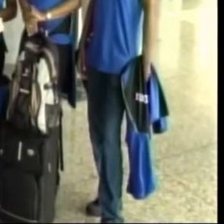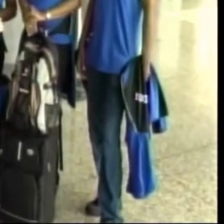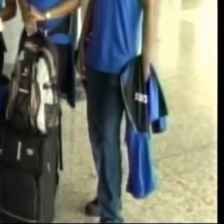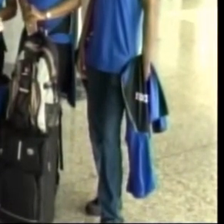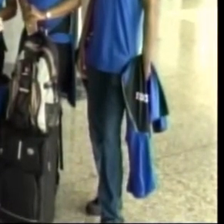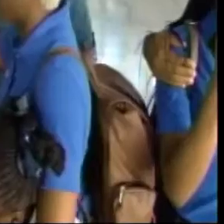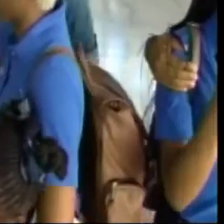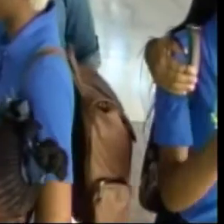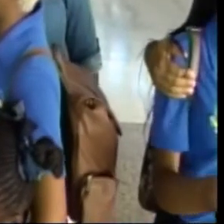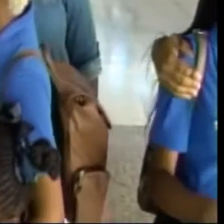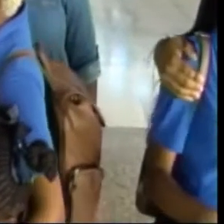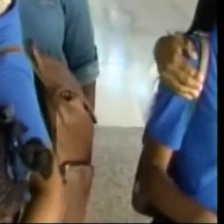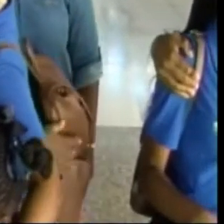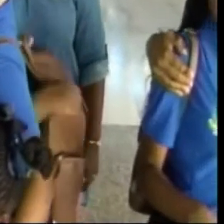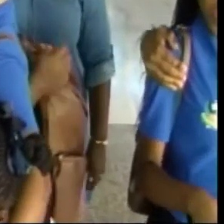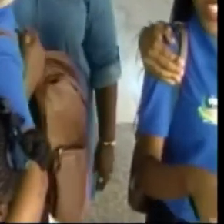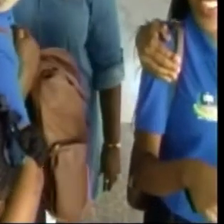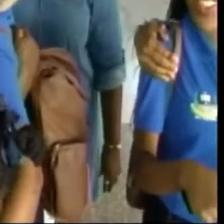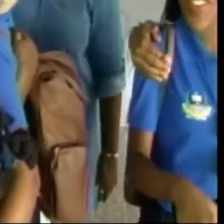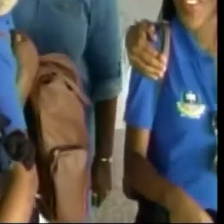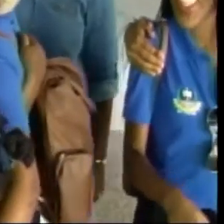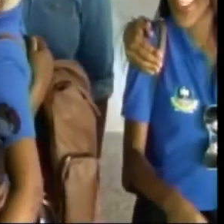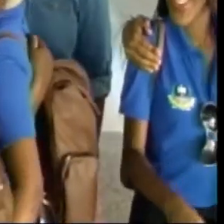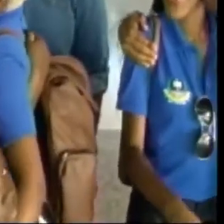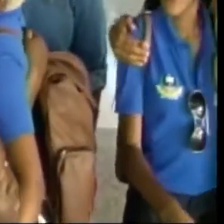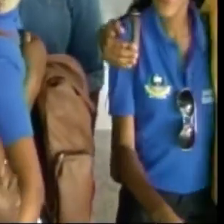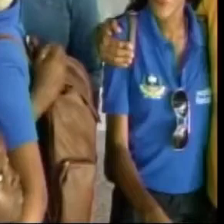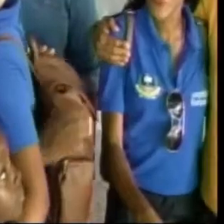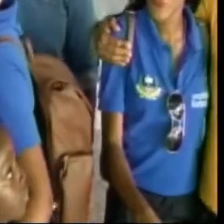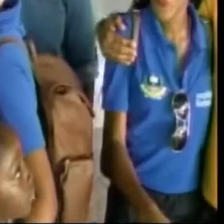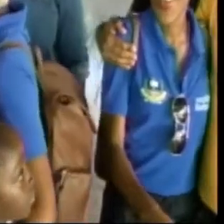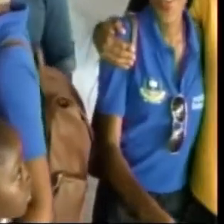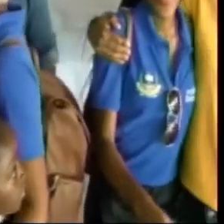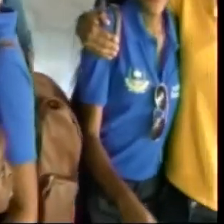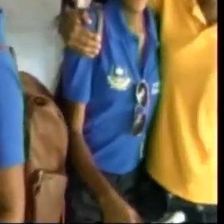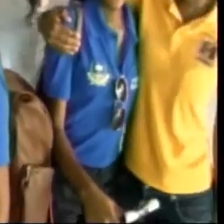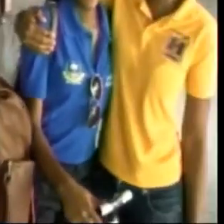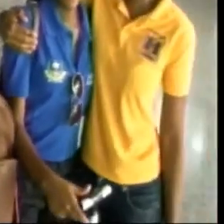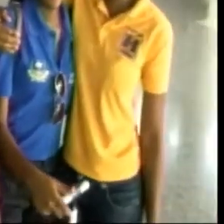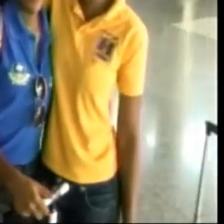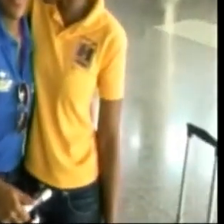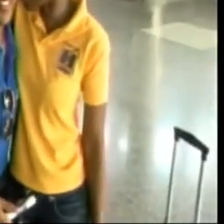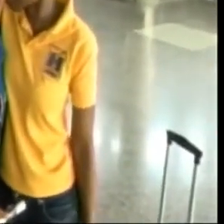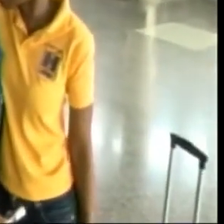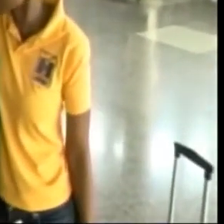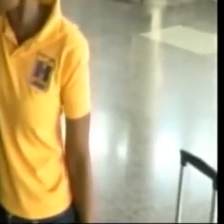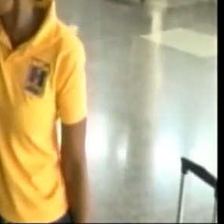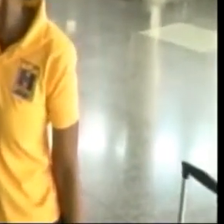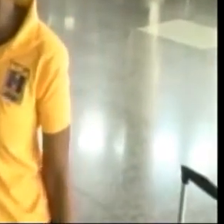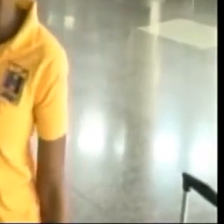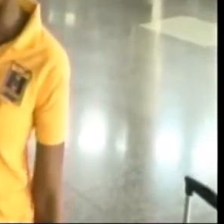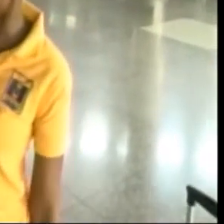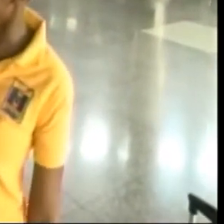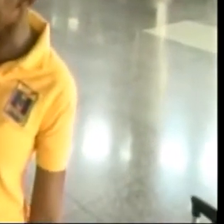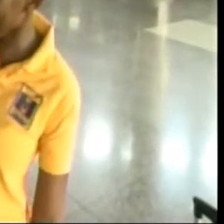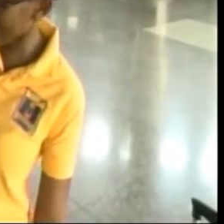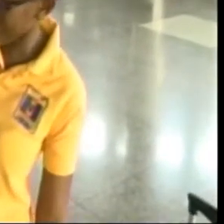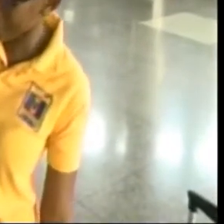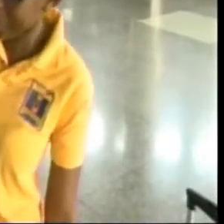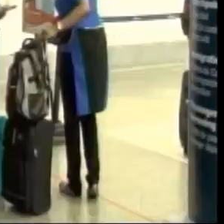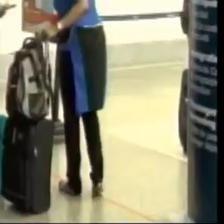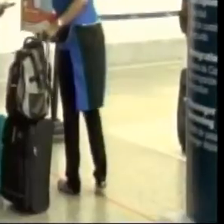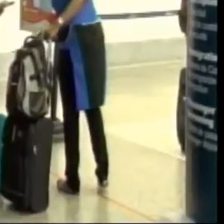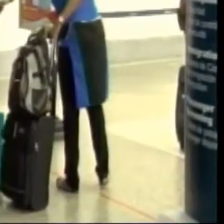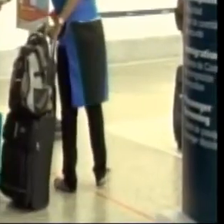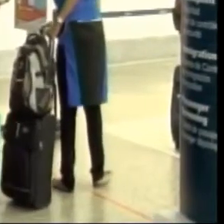of garment making, culinary arts, and hairdressing. They will be accompanied by officials from the TVET Council. The event will be held in Abu